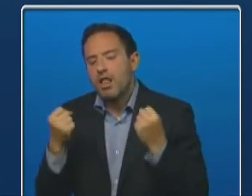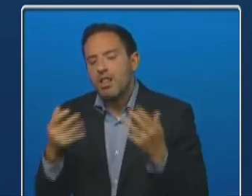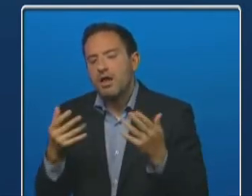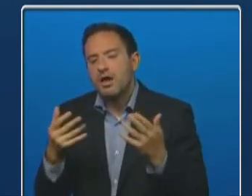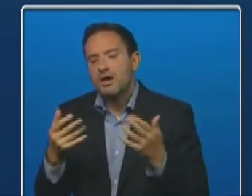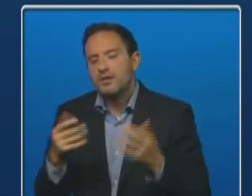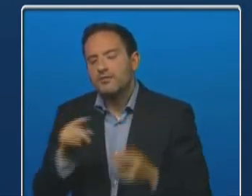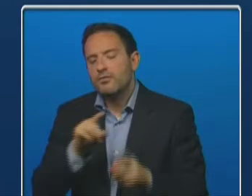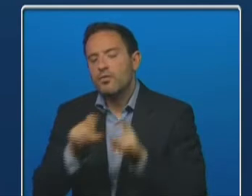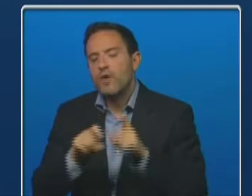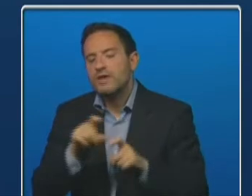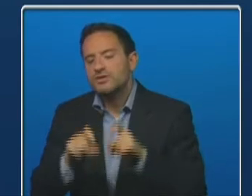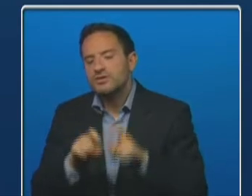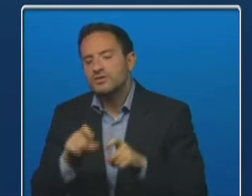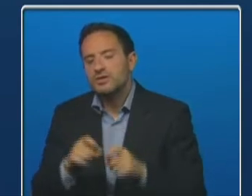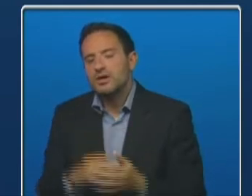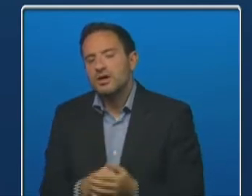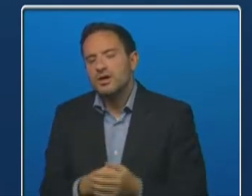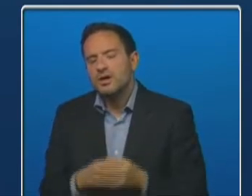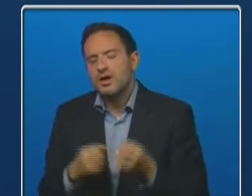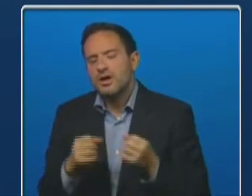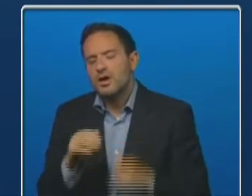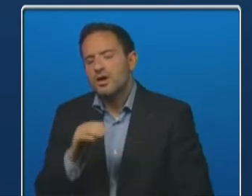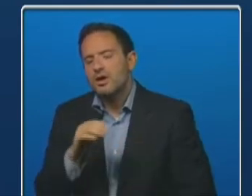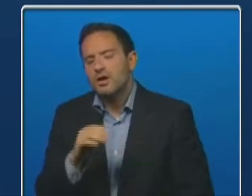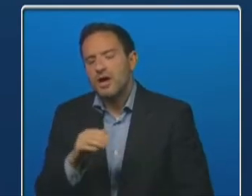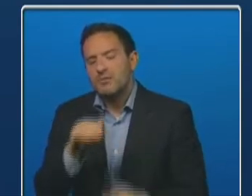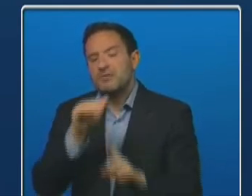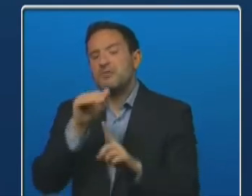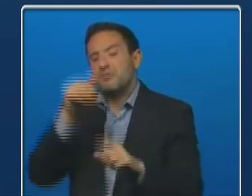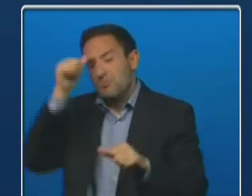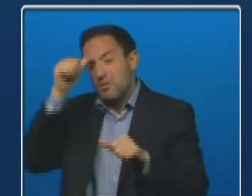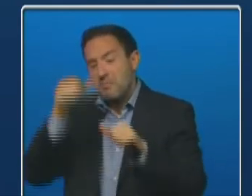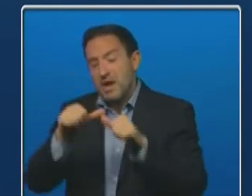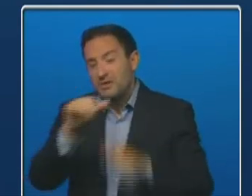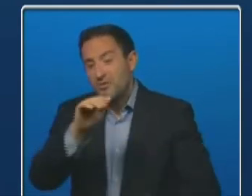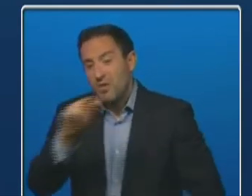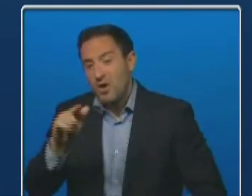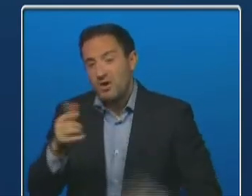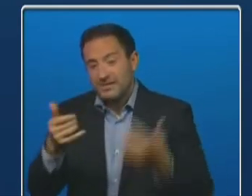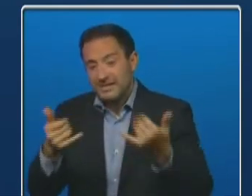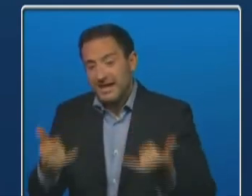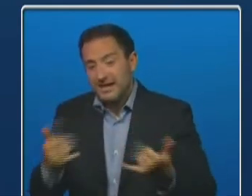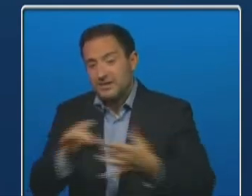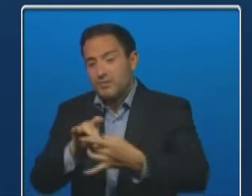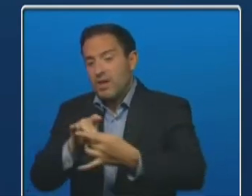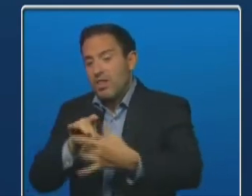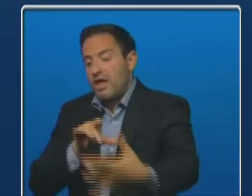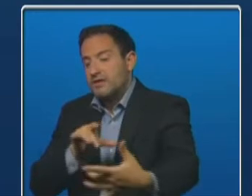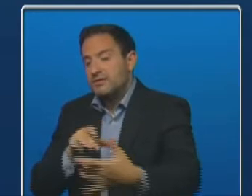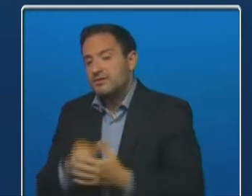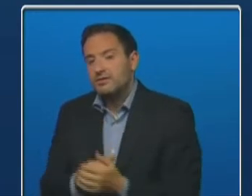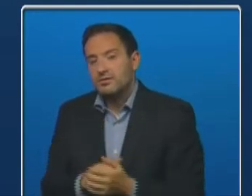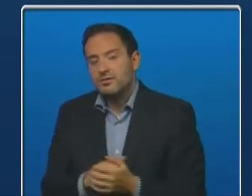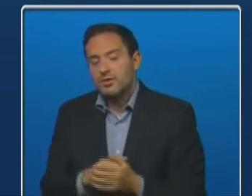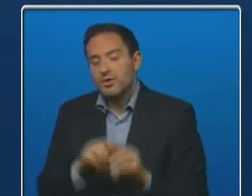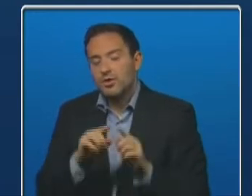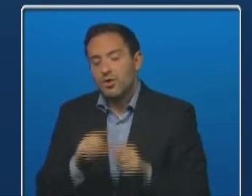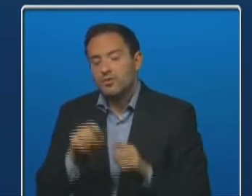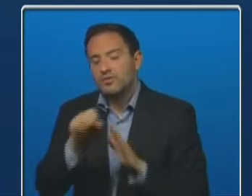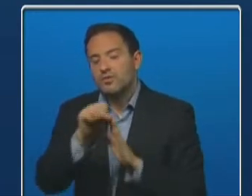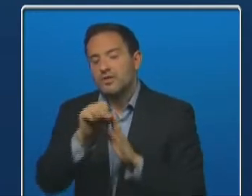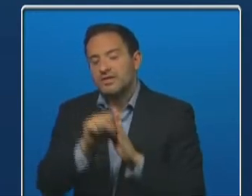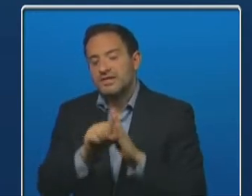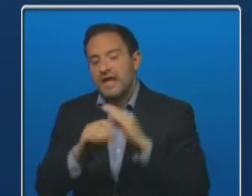the reporters and media outlets that are covering today's release. Today's release takes us down to the state